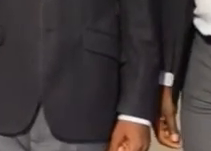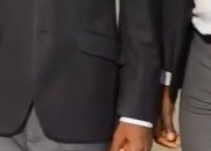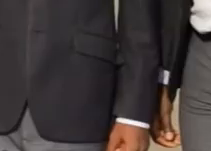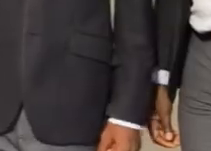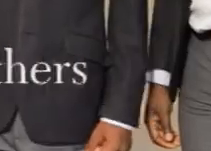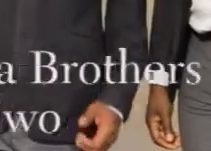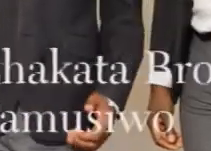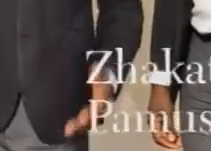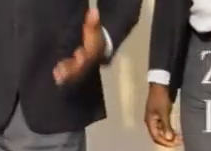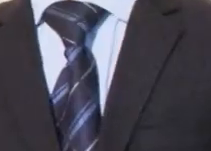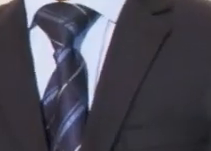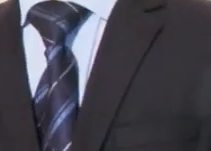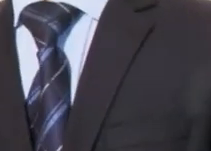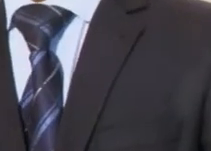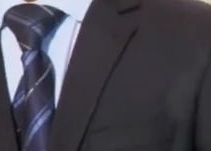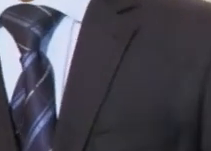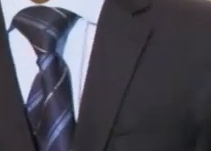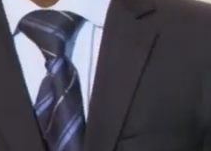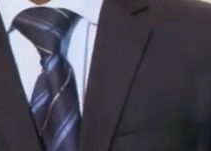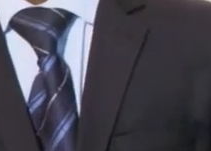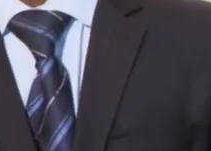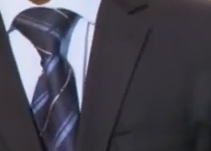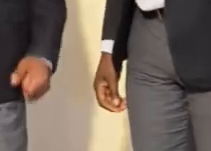Asi Ano Uya Jino,